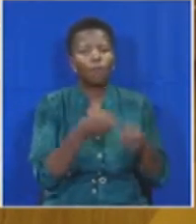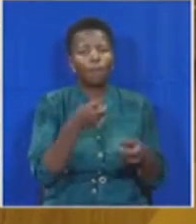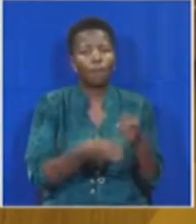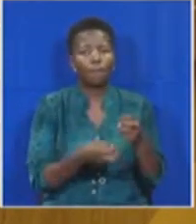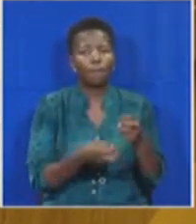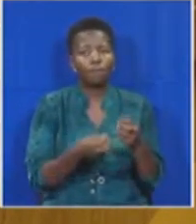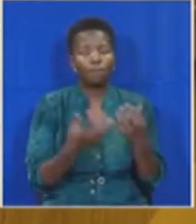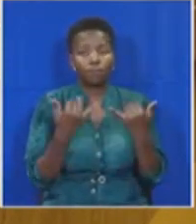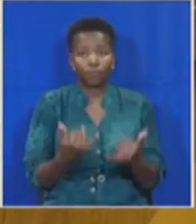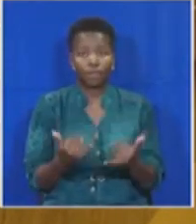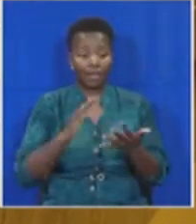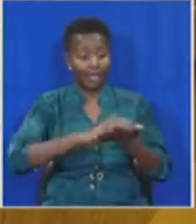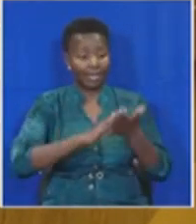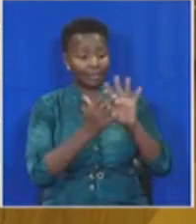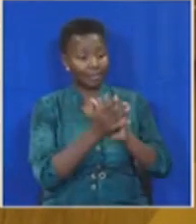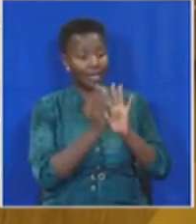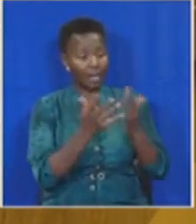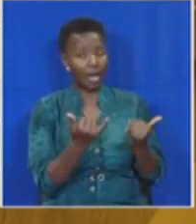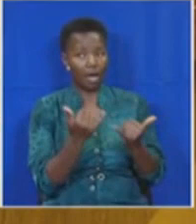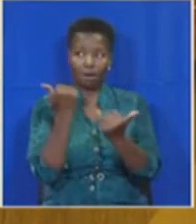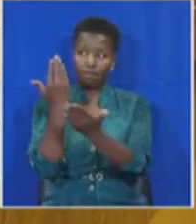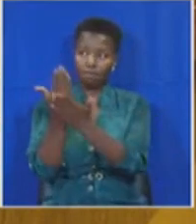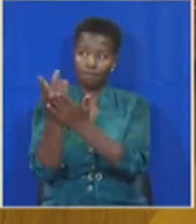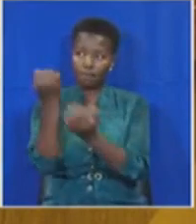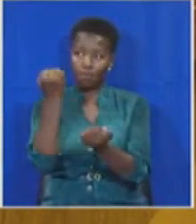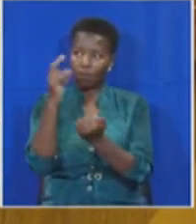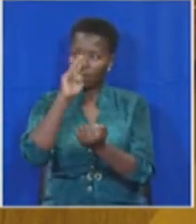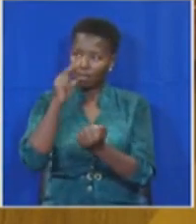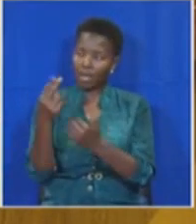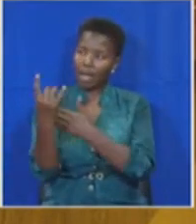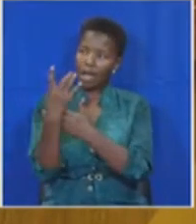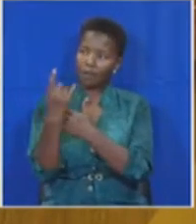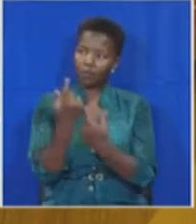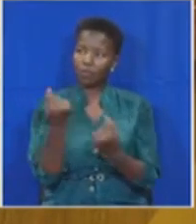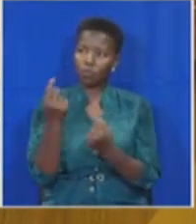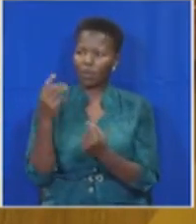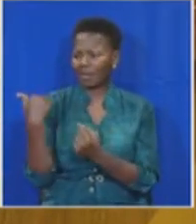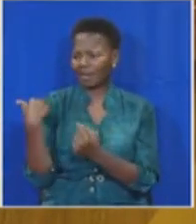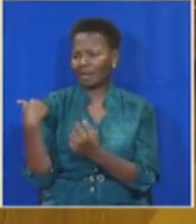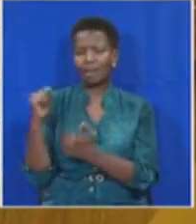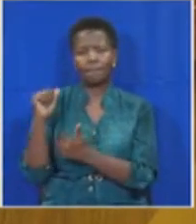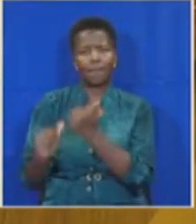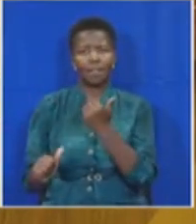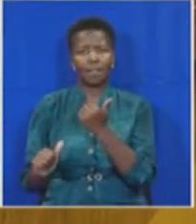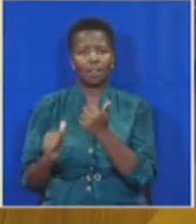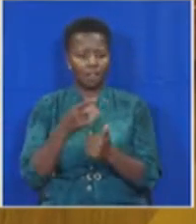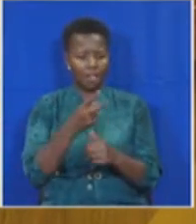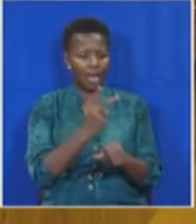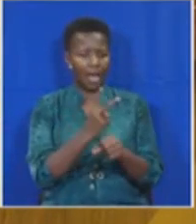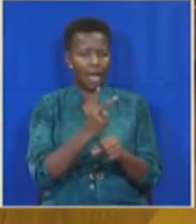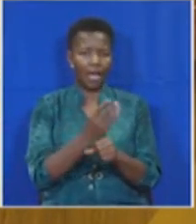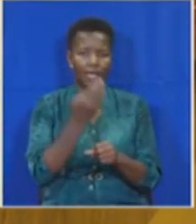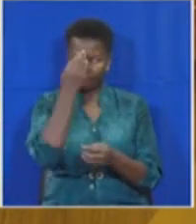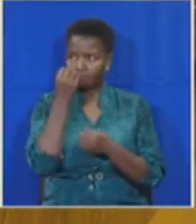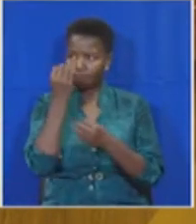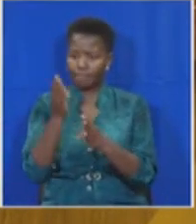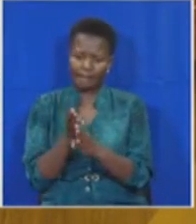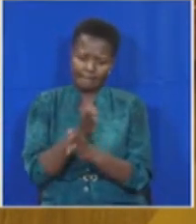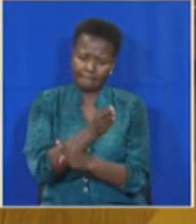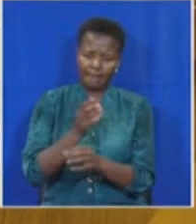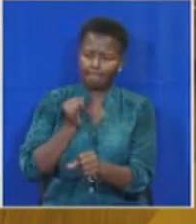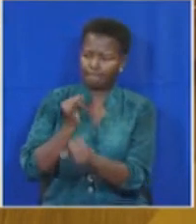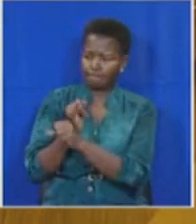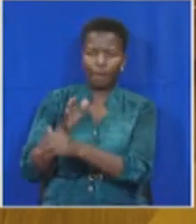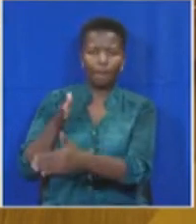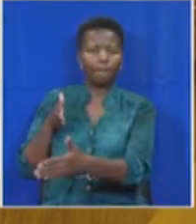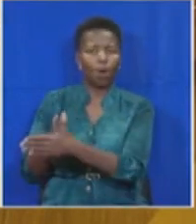the agency was about to petition the court for guidance early last month, she issued 11th-hour instructions to block the